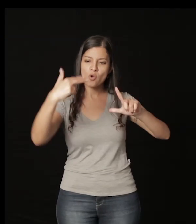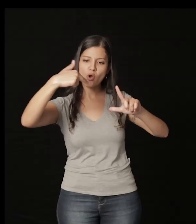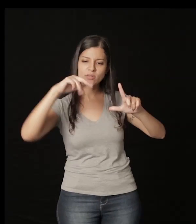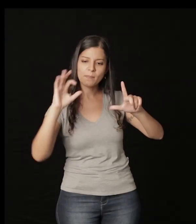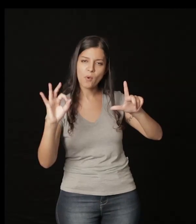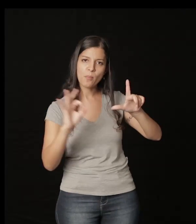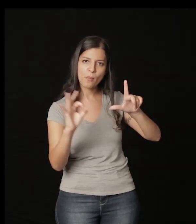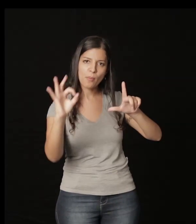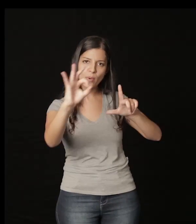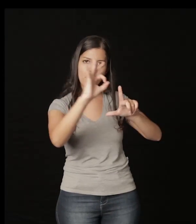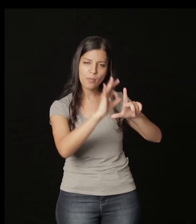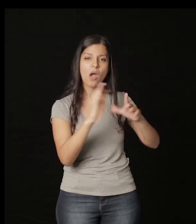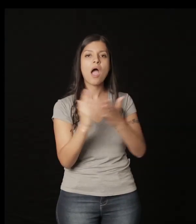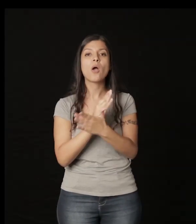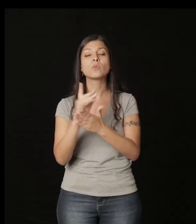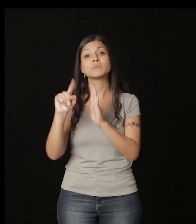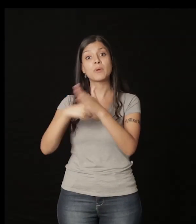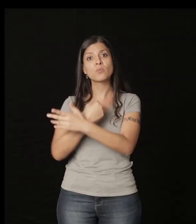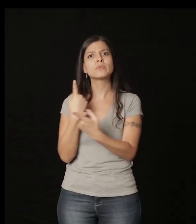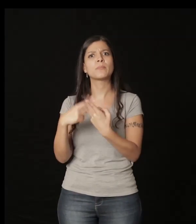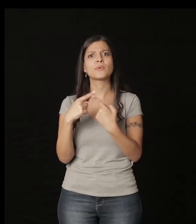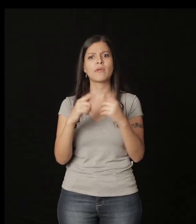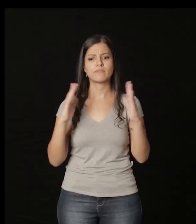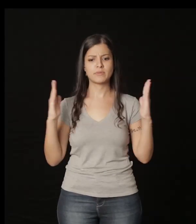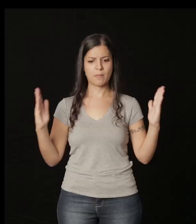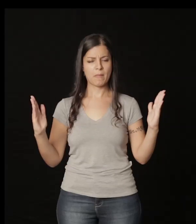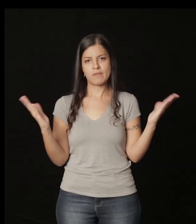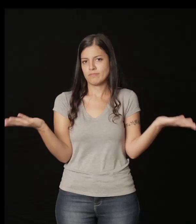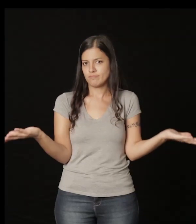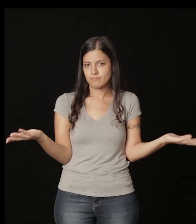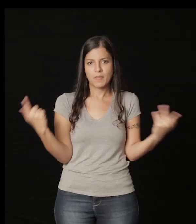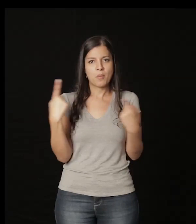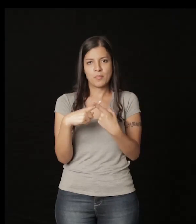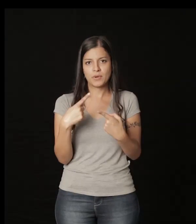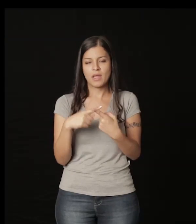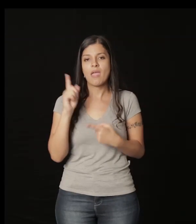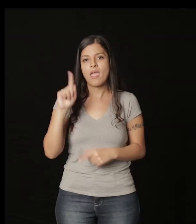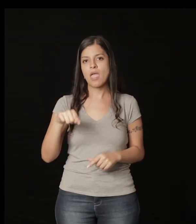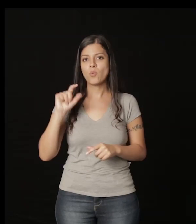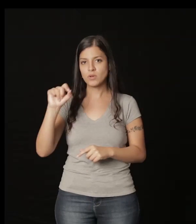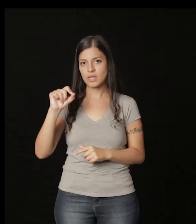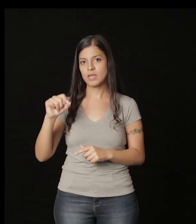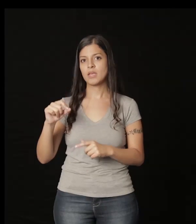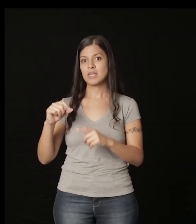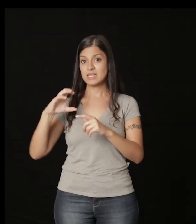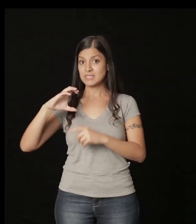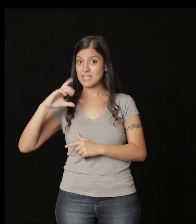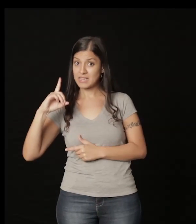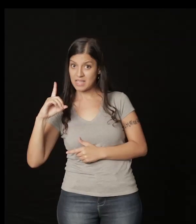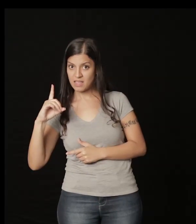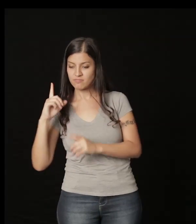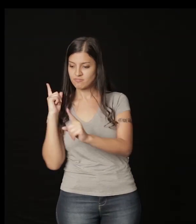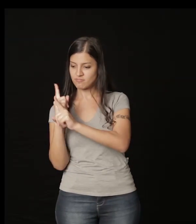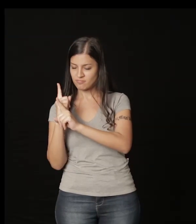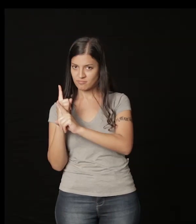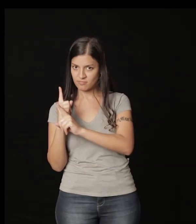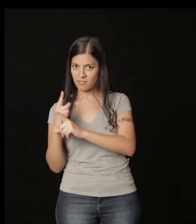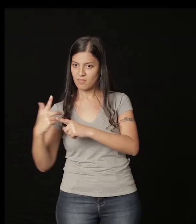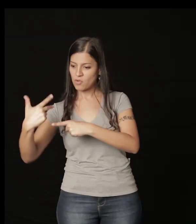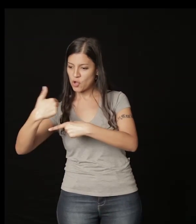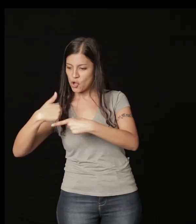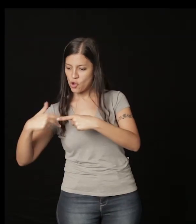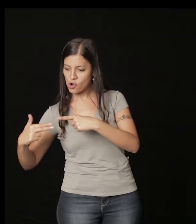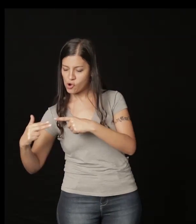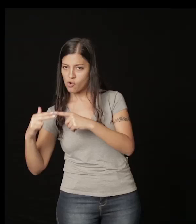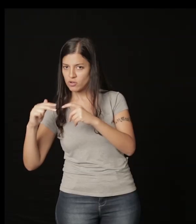this, which is that some people sometimes ask us, why was it that size? And it was that size because it was cut from a CD that we found,